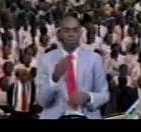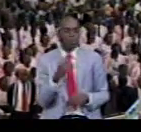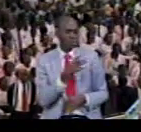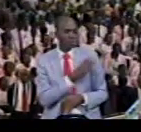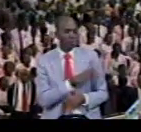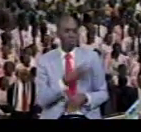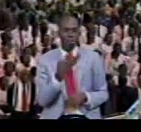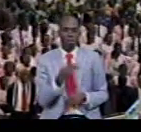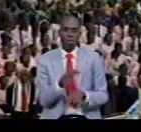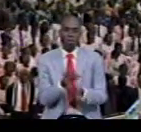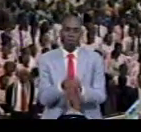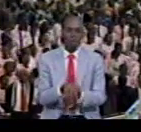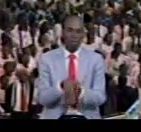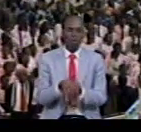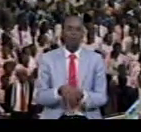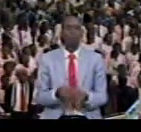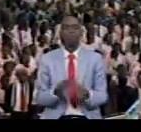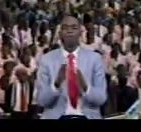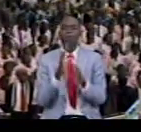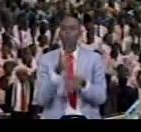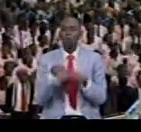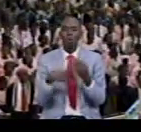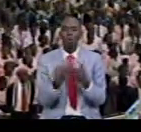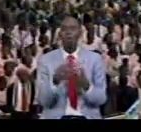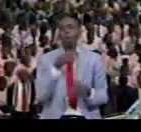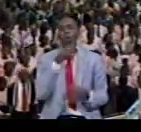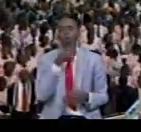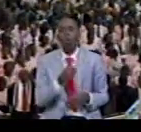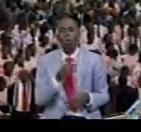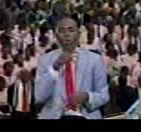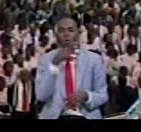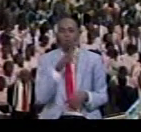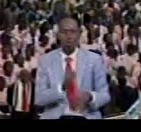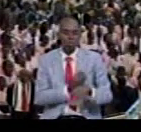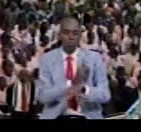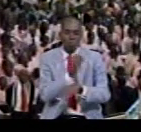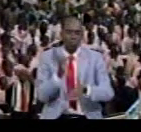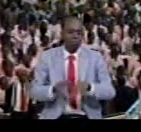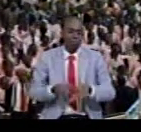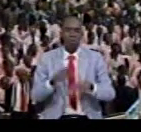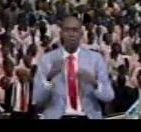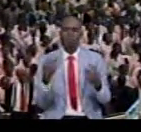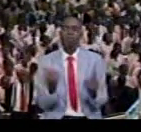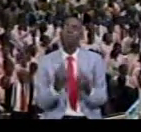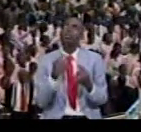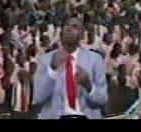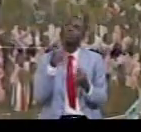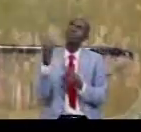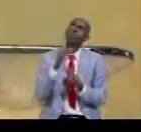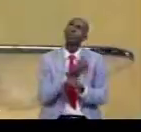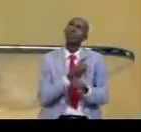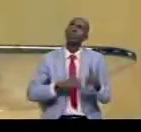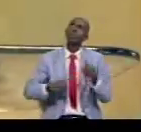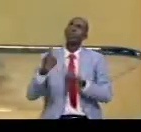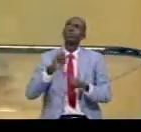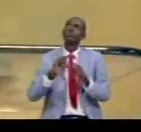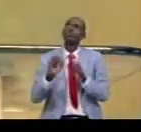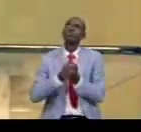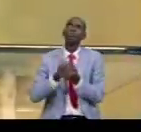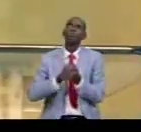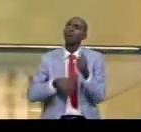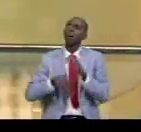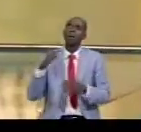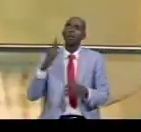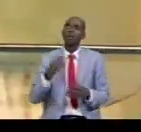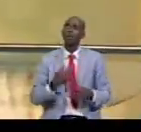Lord, purge them. The old leaven, the life of the old leaven, purge out of me, Lord. Purge them out of me, Lord. Purge them out of me, Lord.